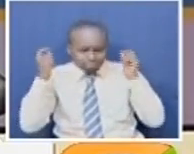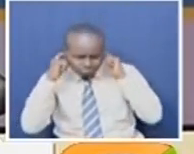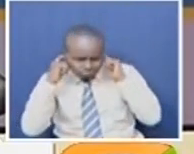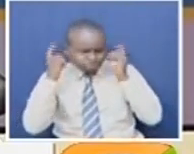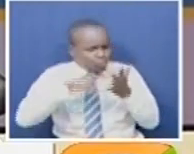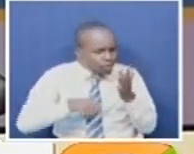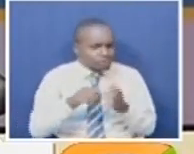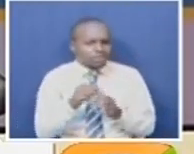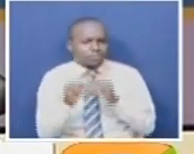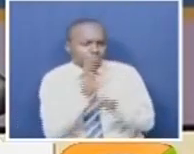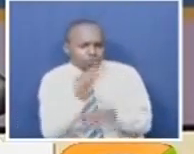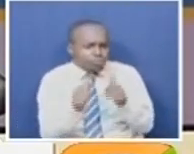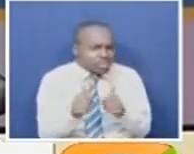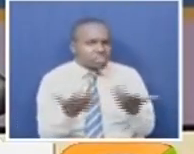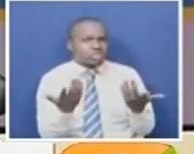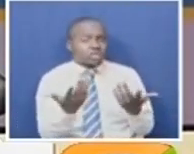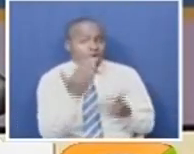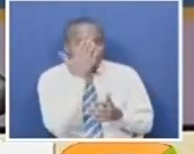mm-hmm.